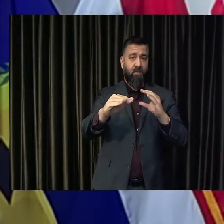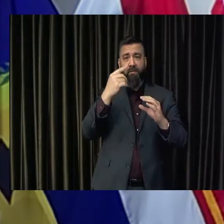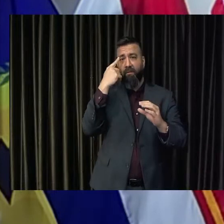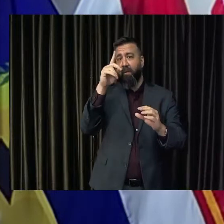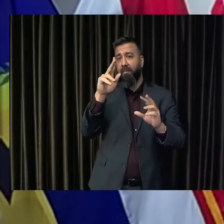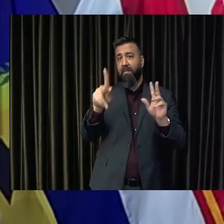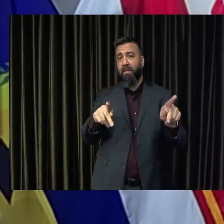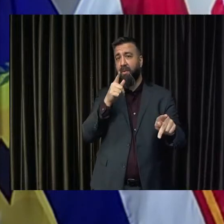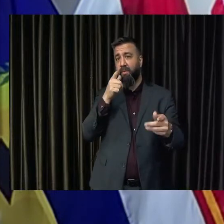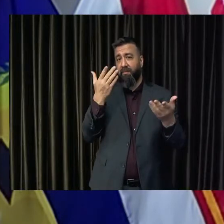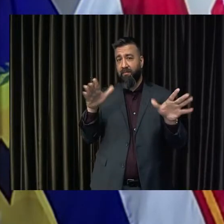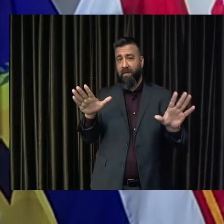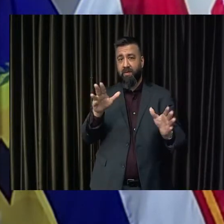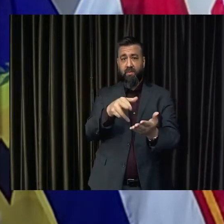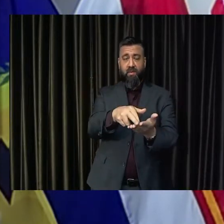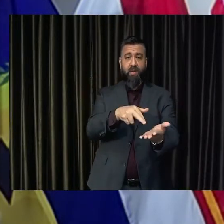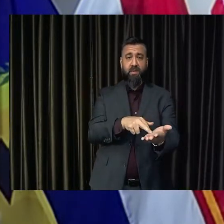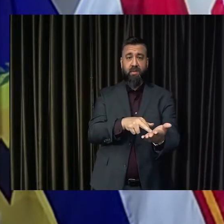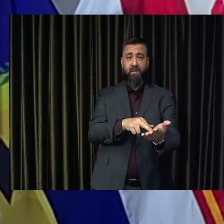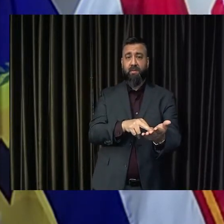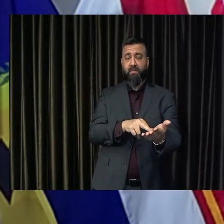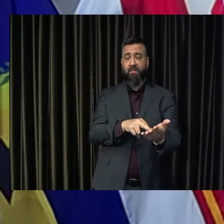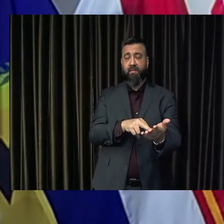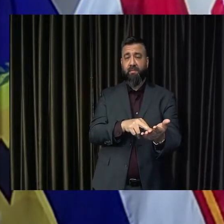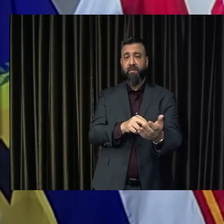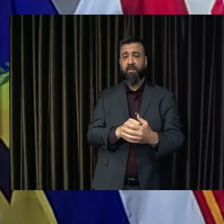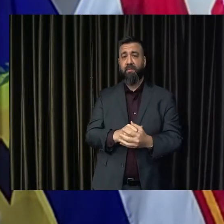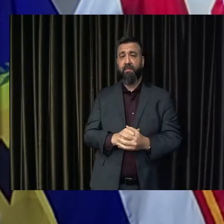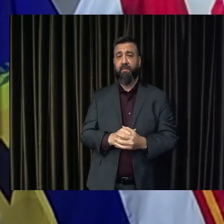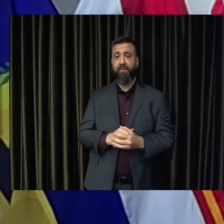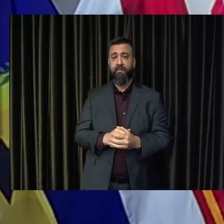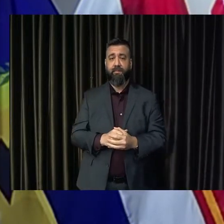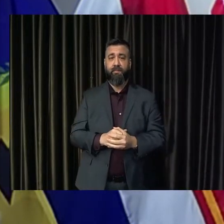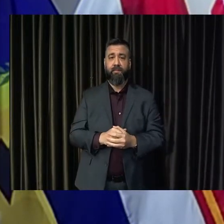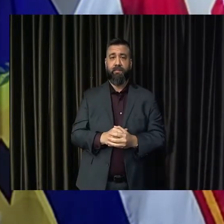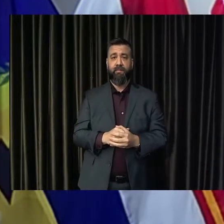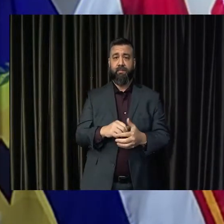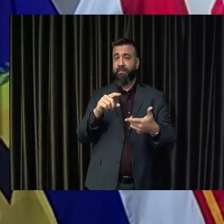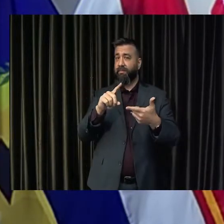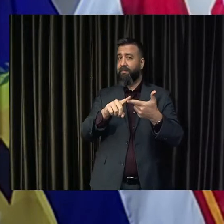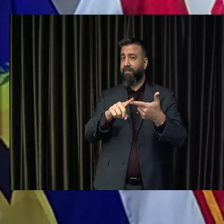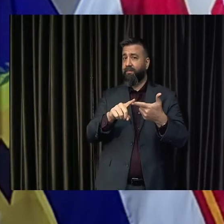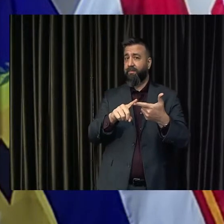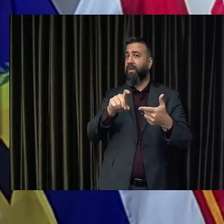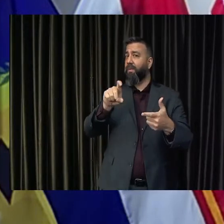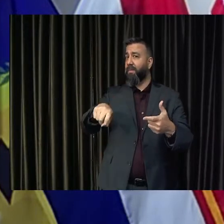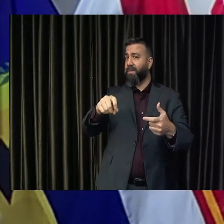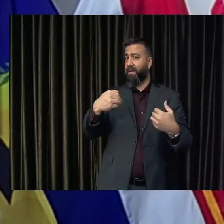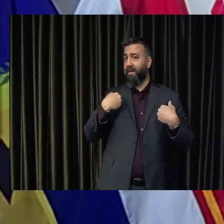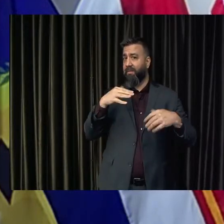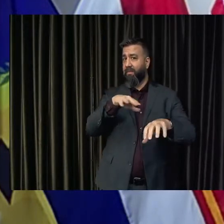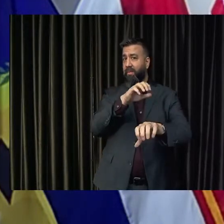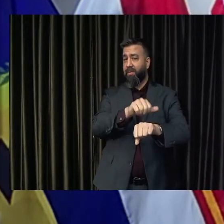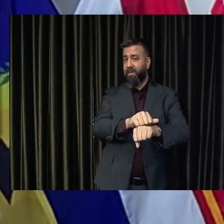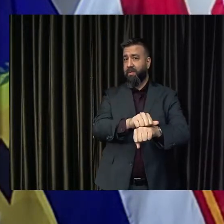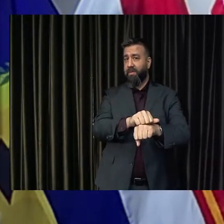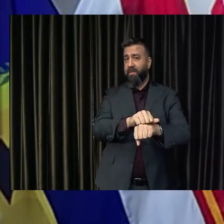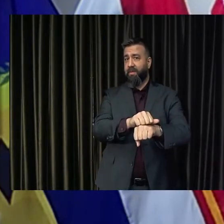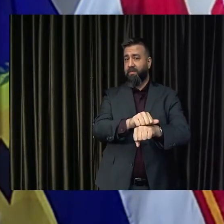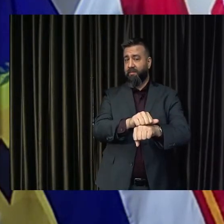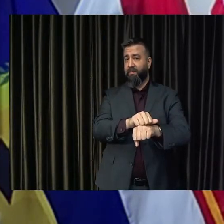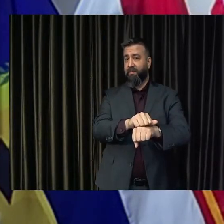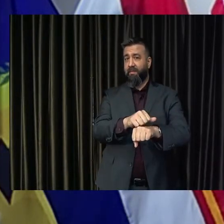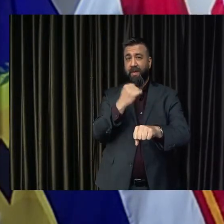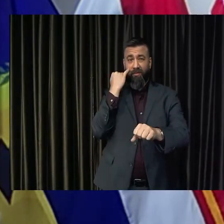pre-registered for vaccinations with the county at stlcorona.com. No walk-up service is available. Only those